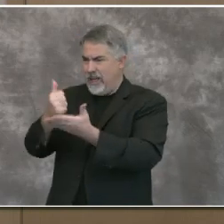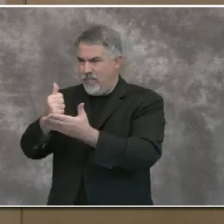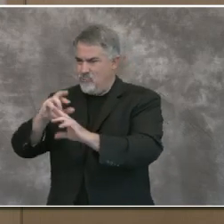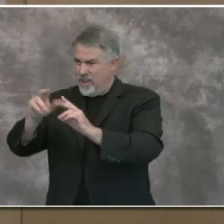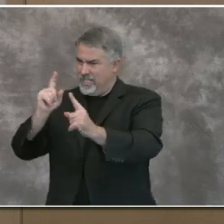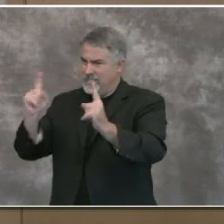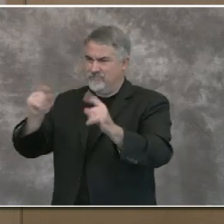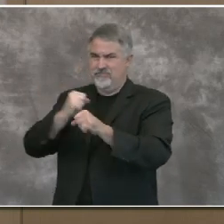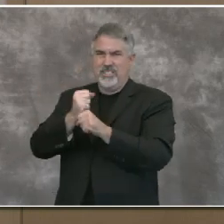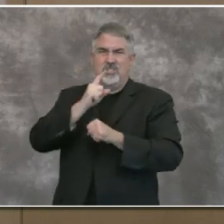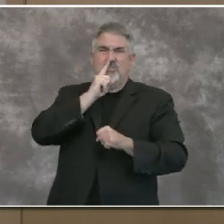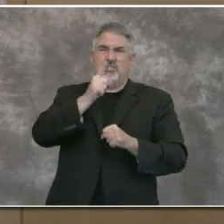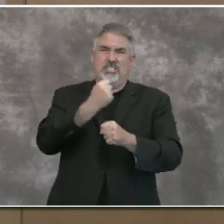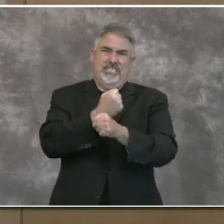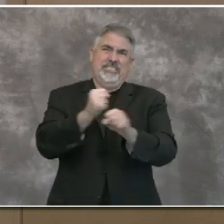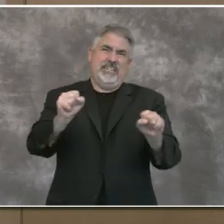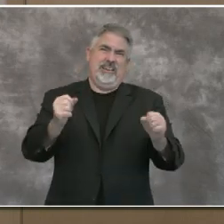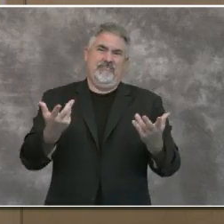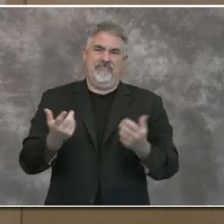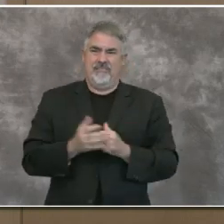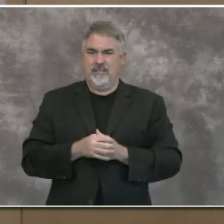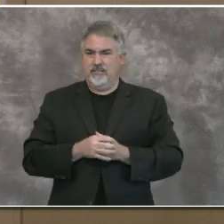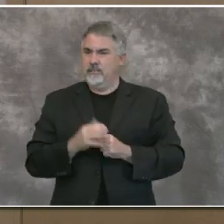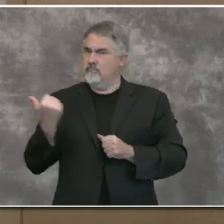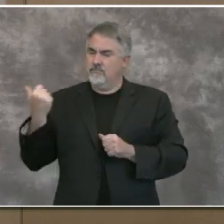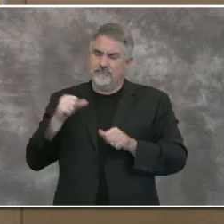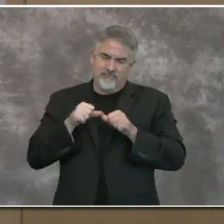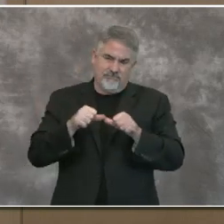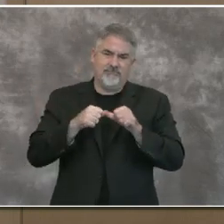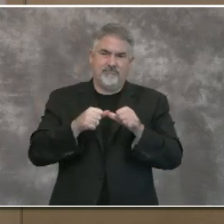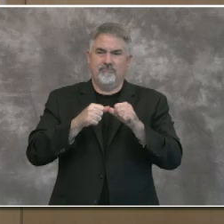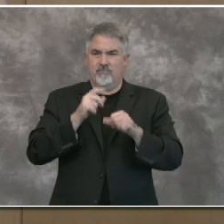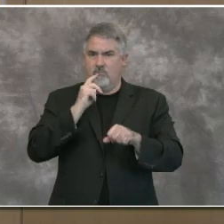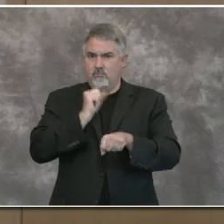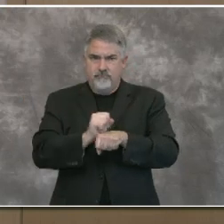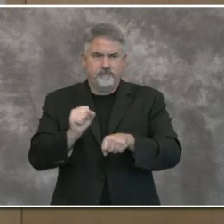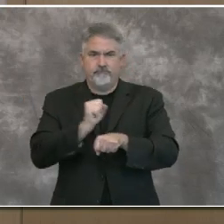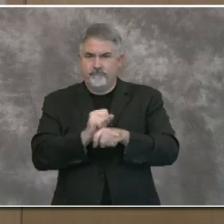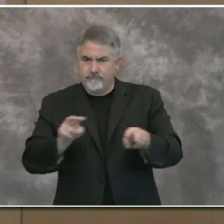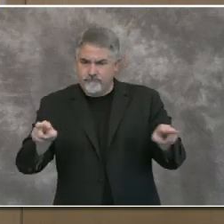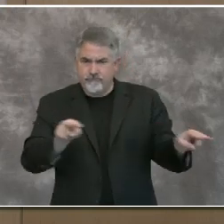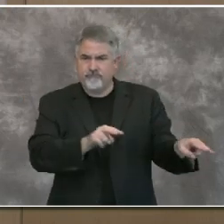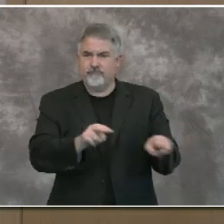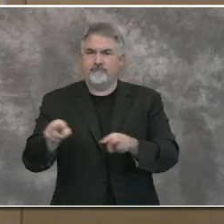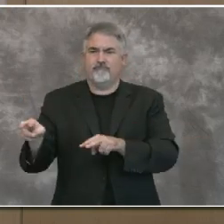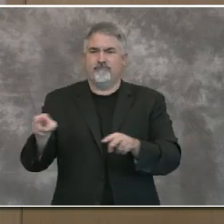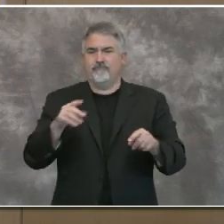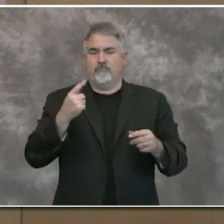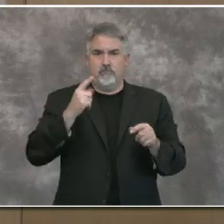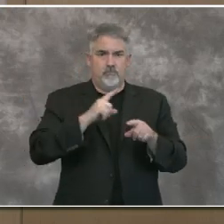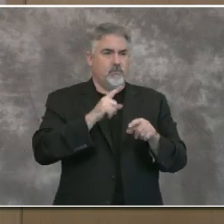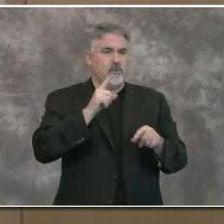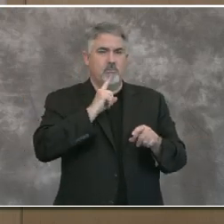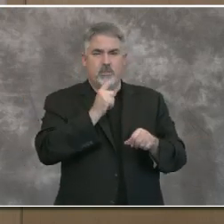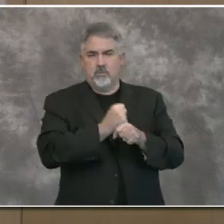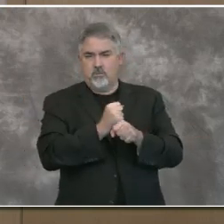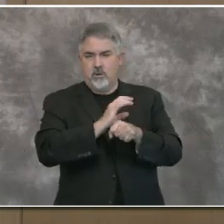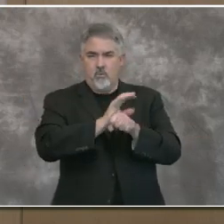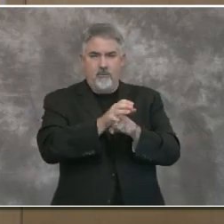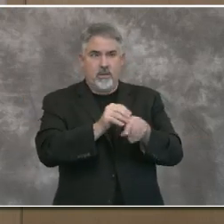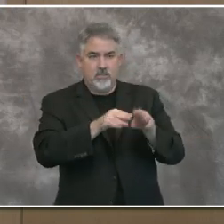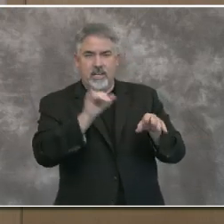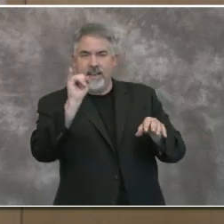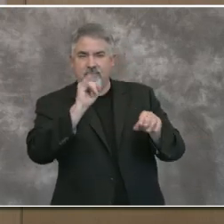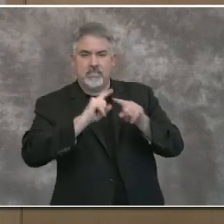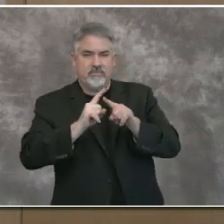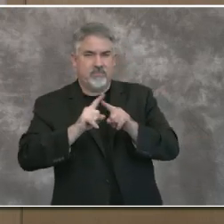are maintaining and implementing the appropriate infection control measures. So if you have a